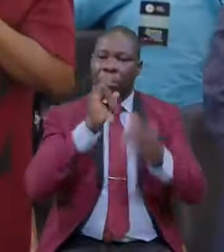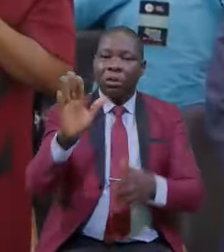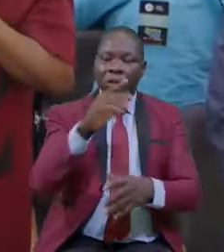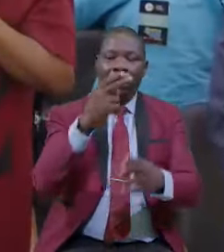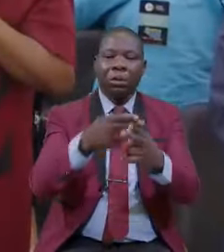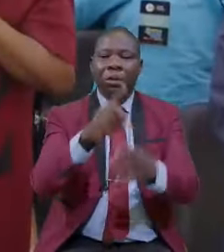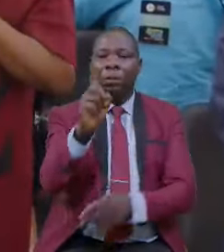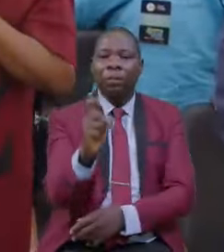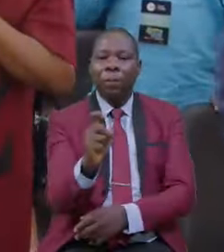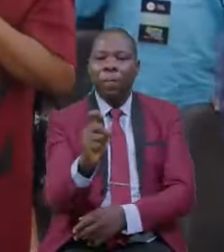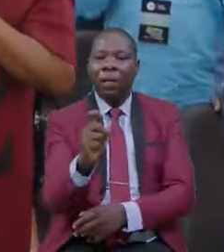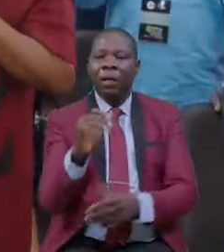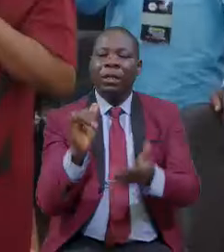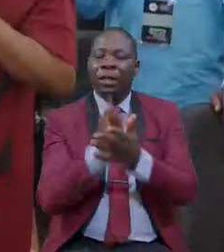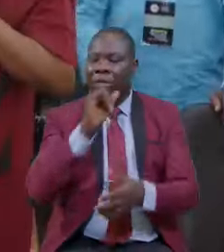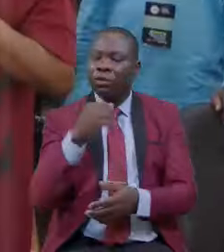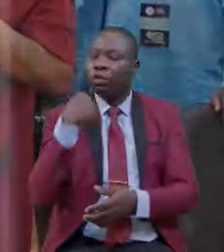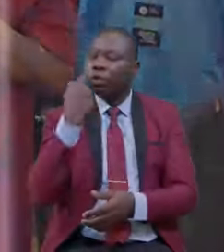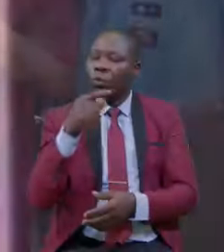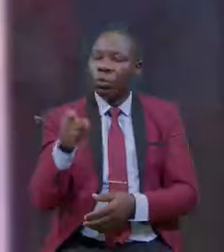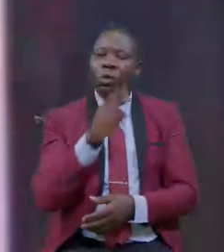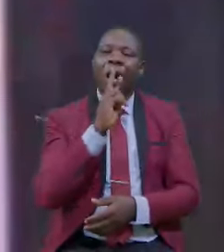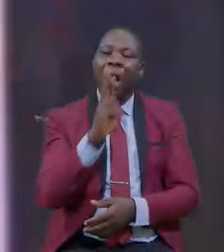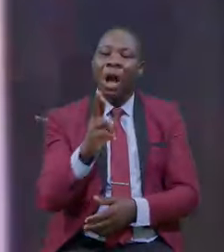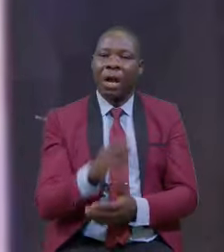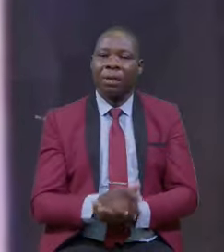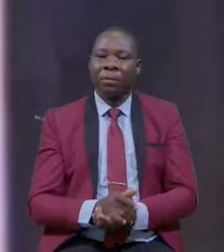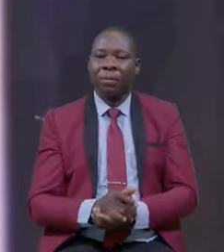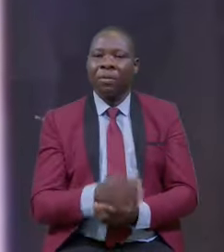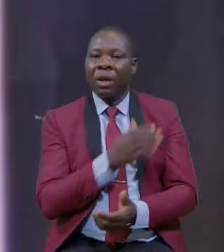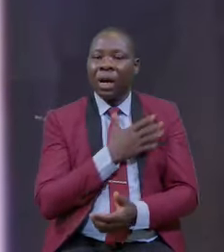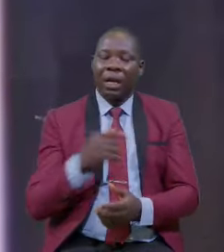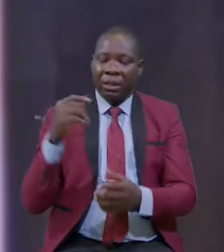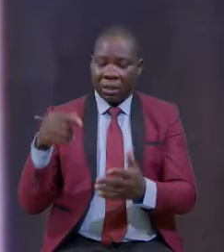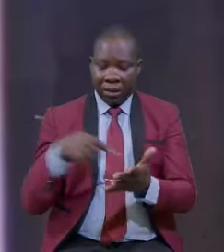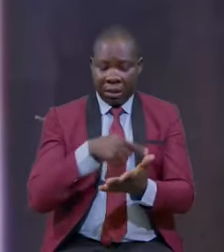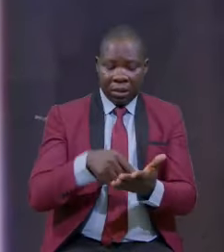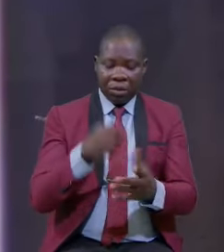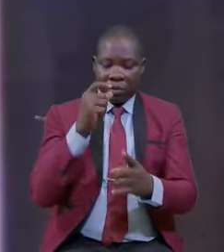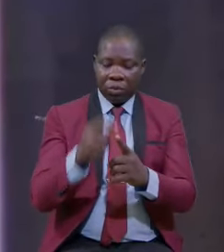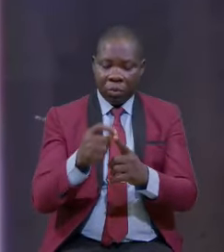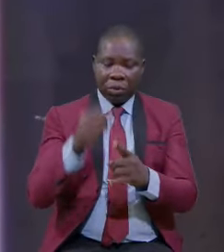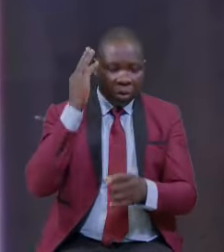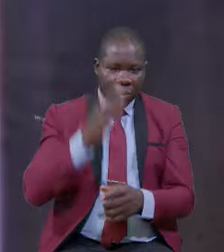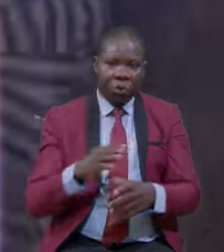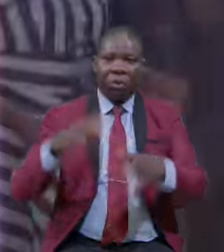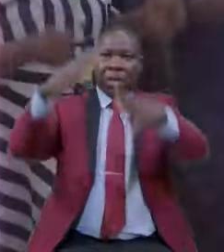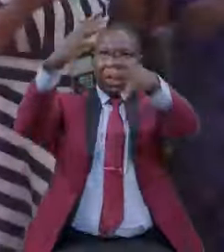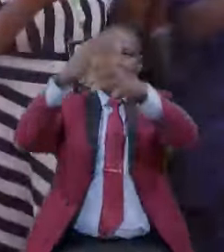That's who you are. And this word will accomplish everything in your